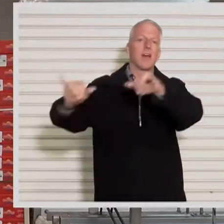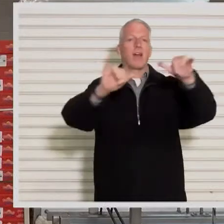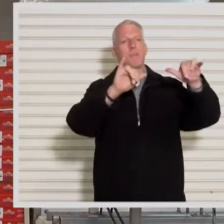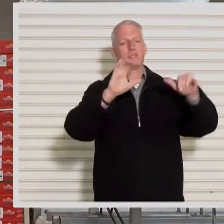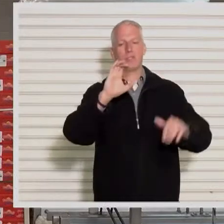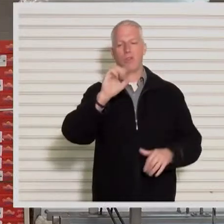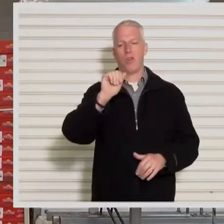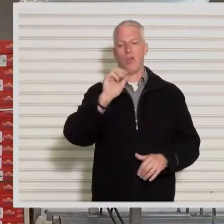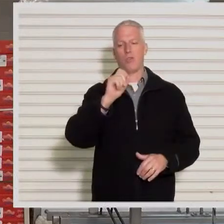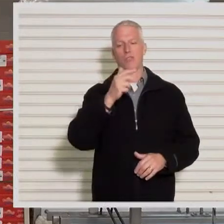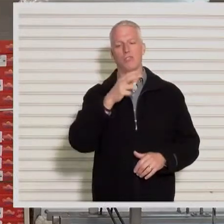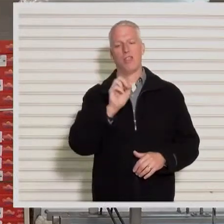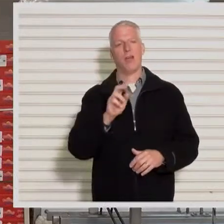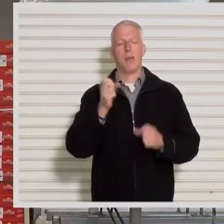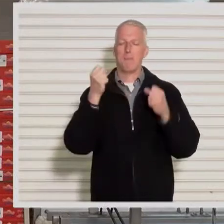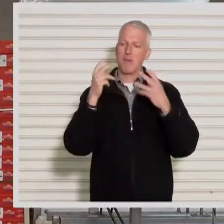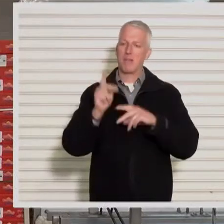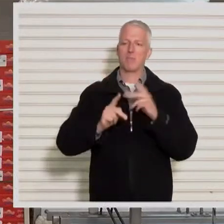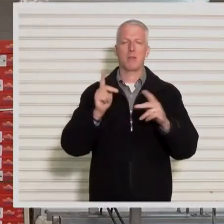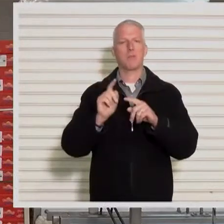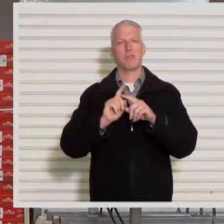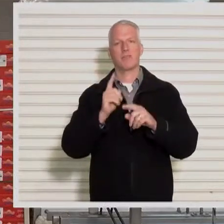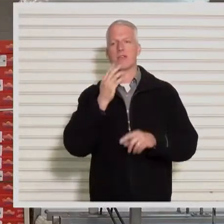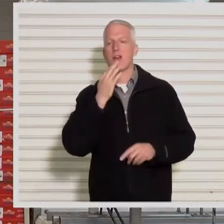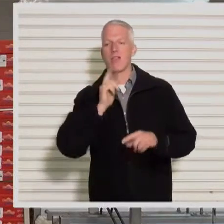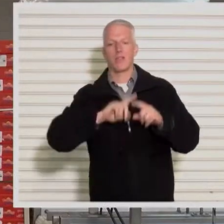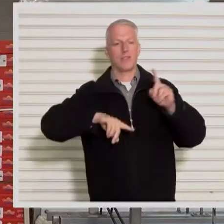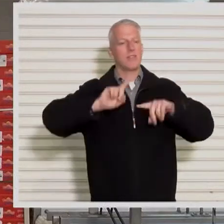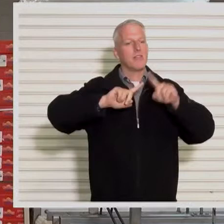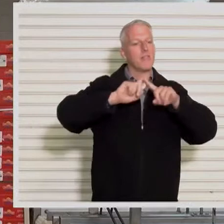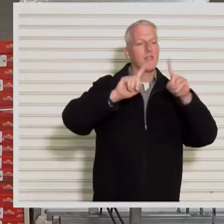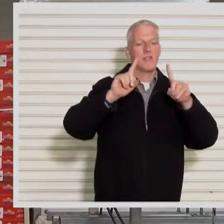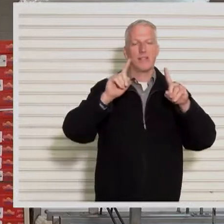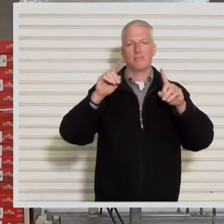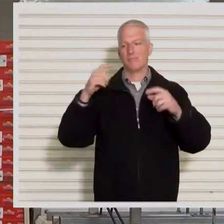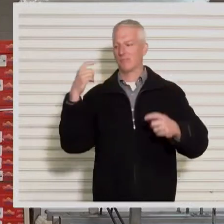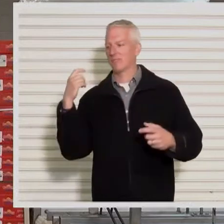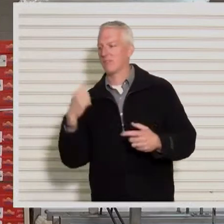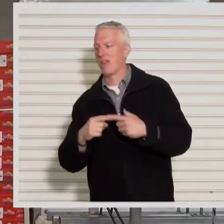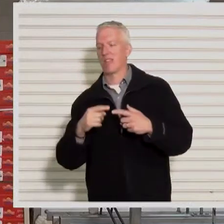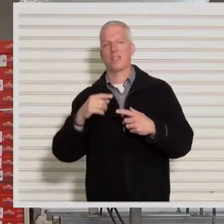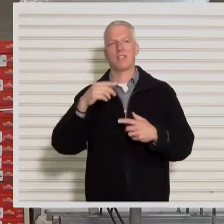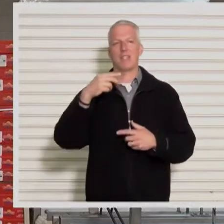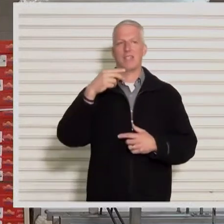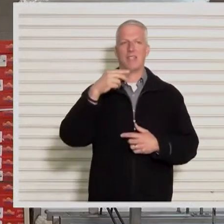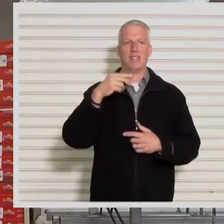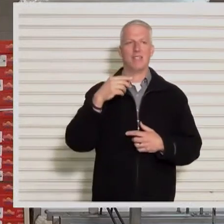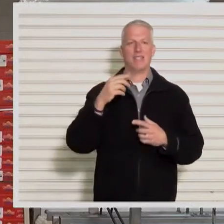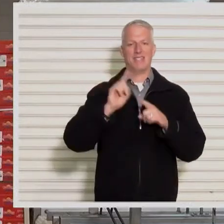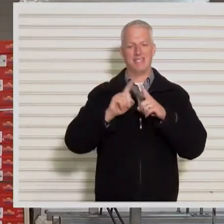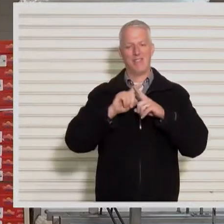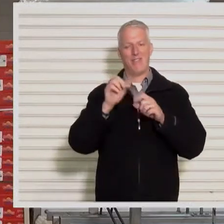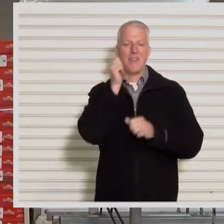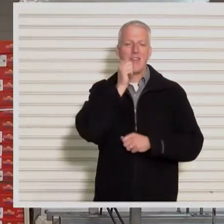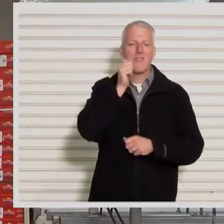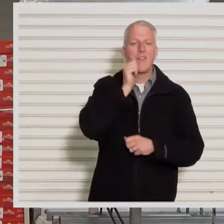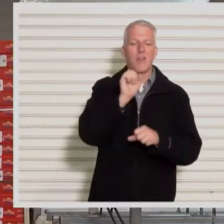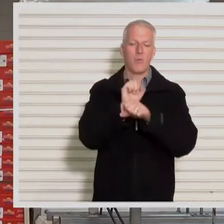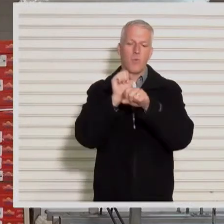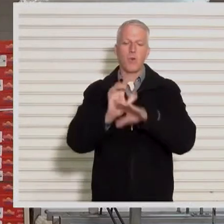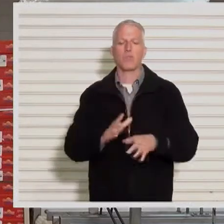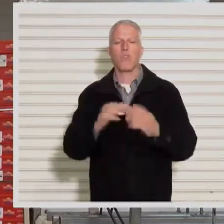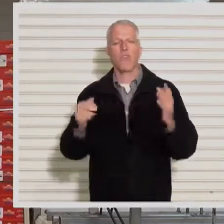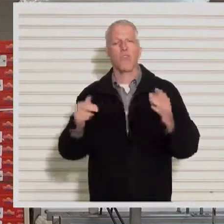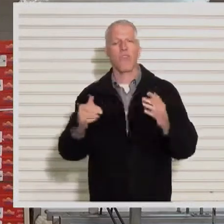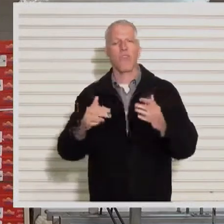brown and black folk, the poor, farm workers, and everyday working class Americans and immigrants